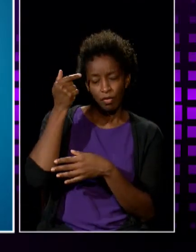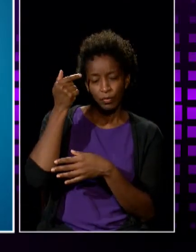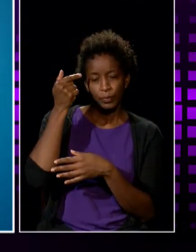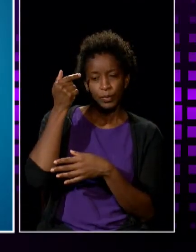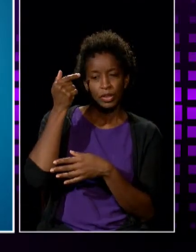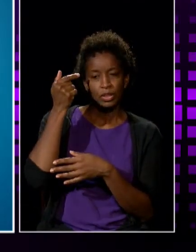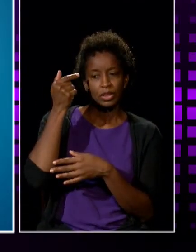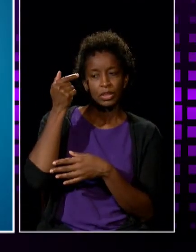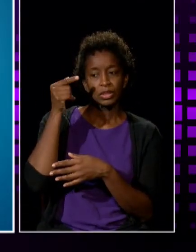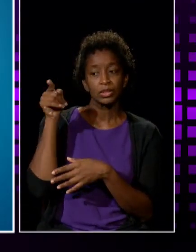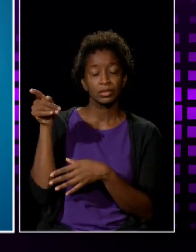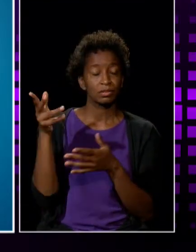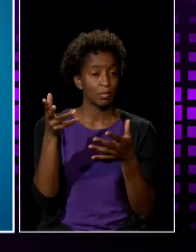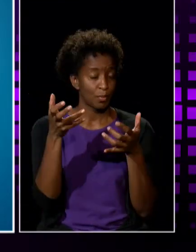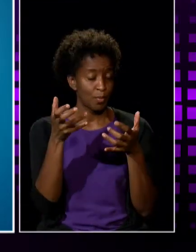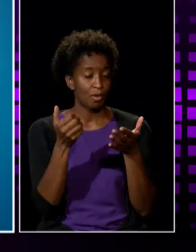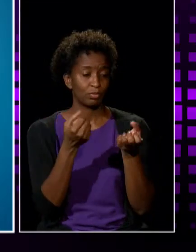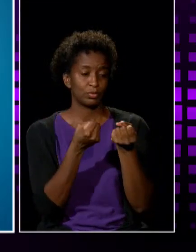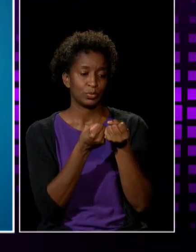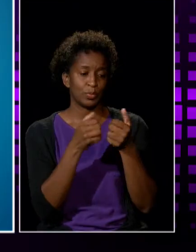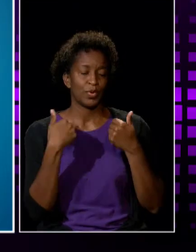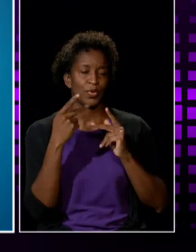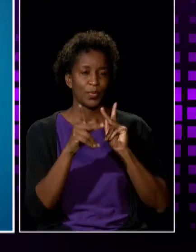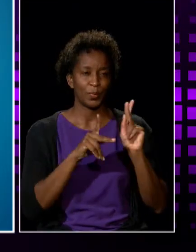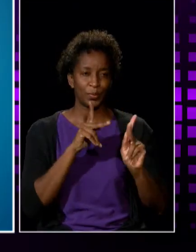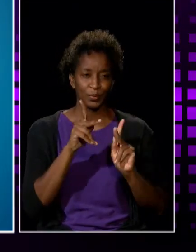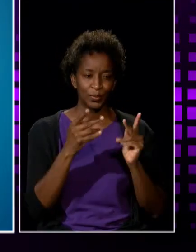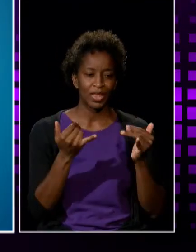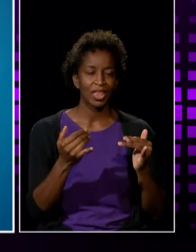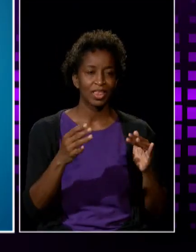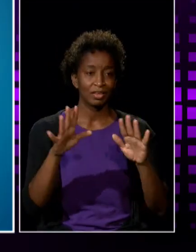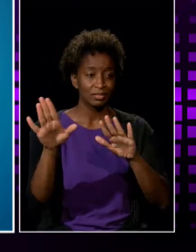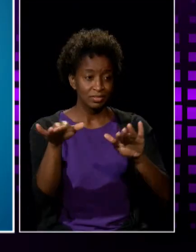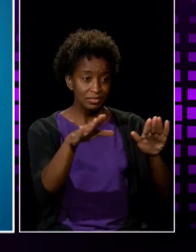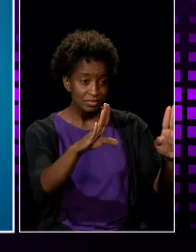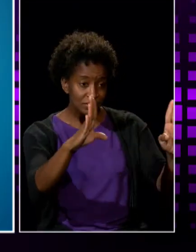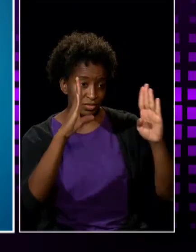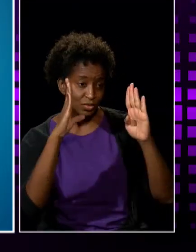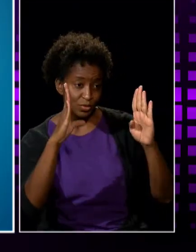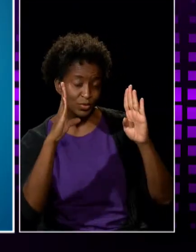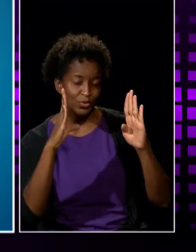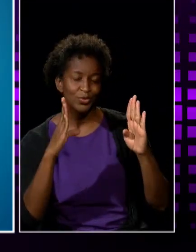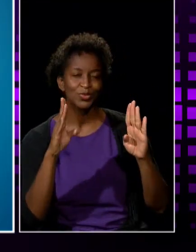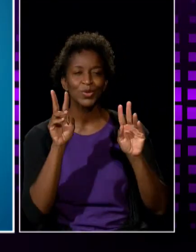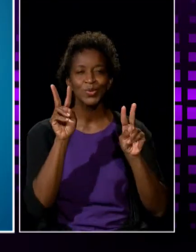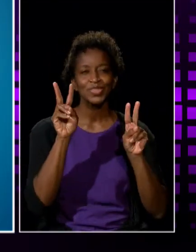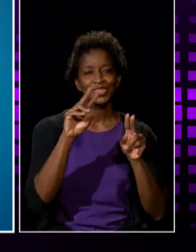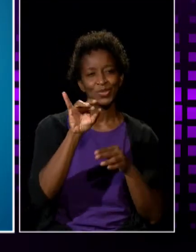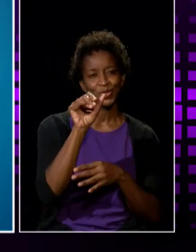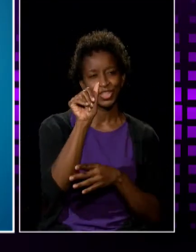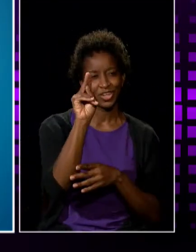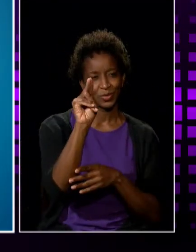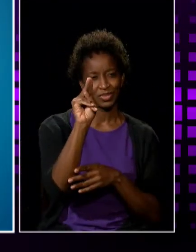of benefiting the youth and uplifting them. So this has been the Listen Up Okera show, and see you in January.